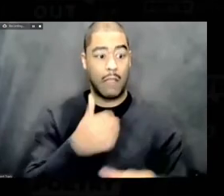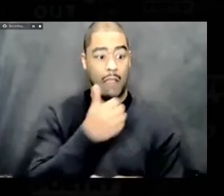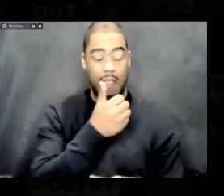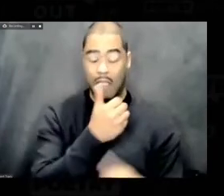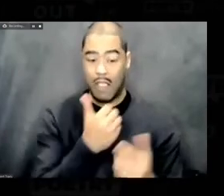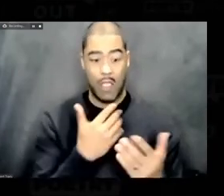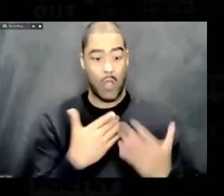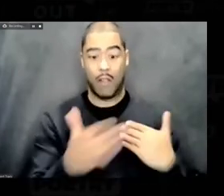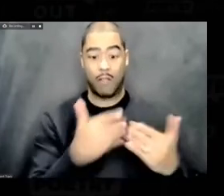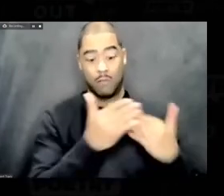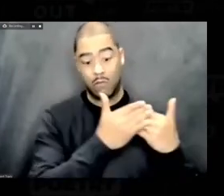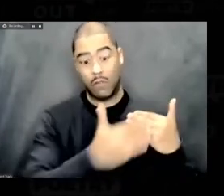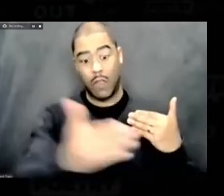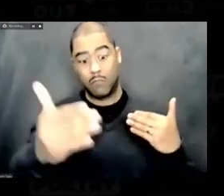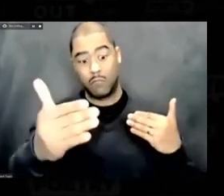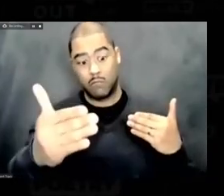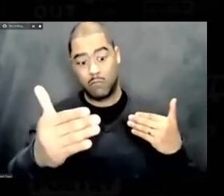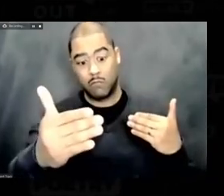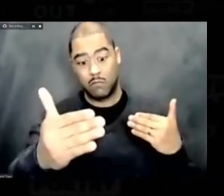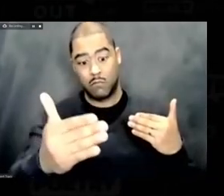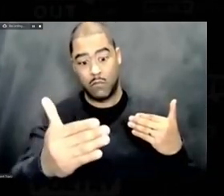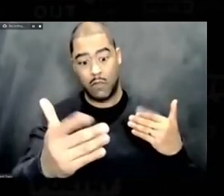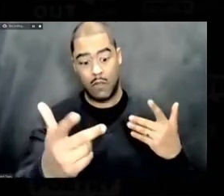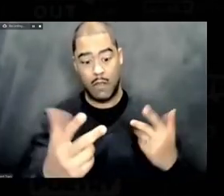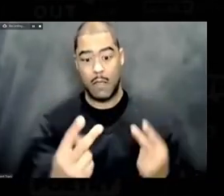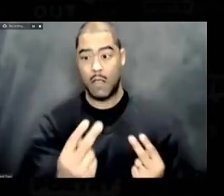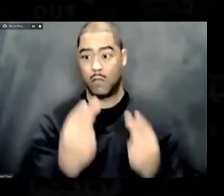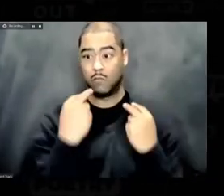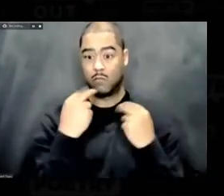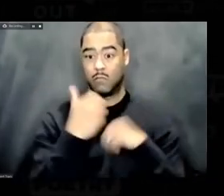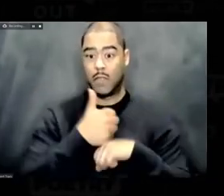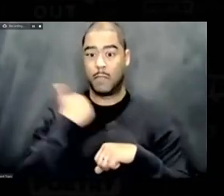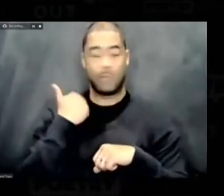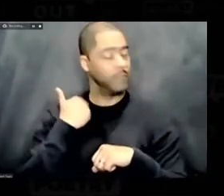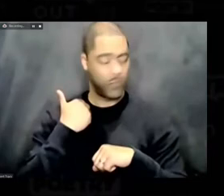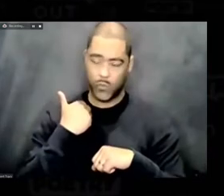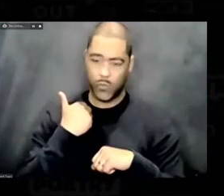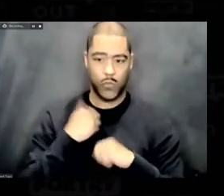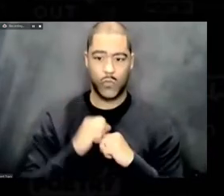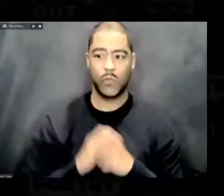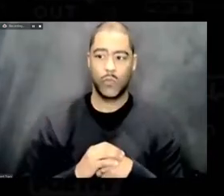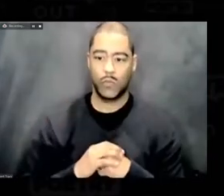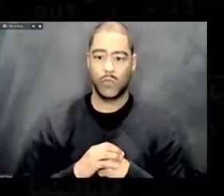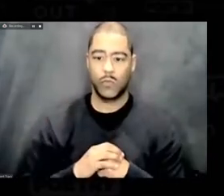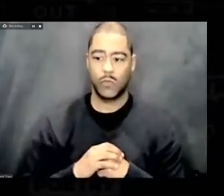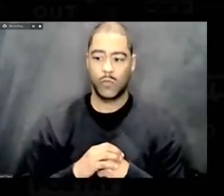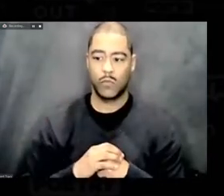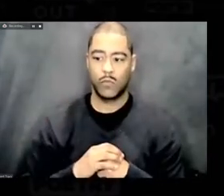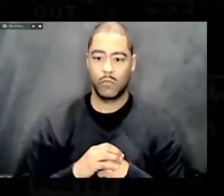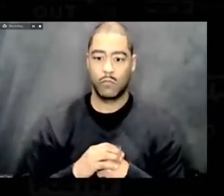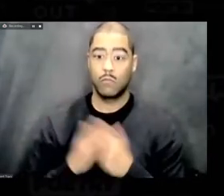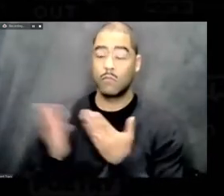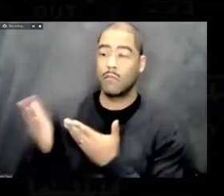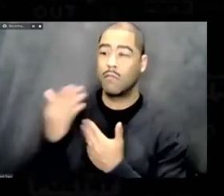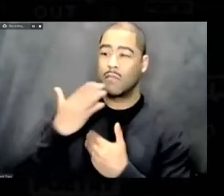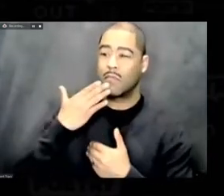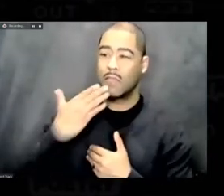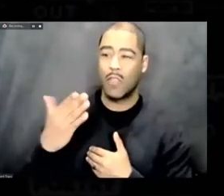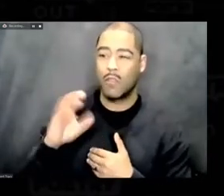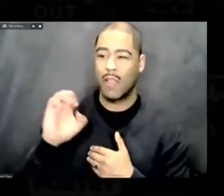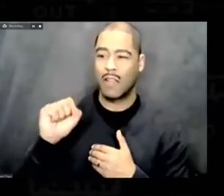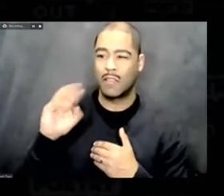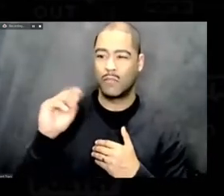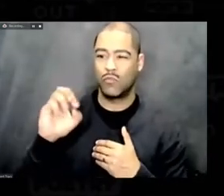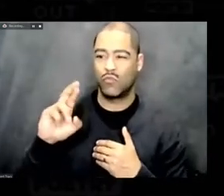Thank you very much, Esmeralda, for that performance. Coming up next, our last poet in the first